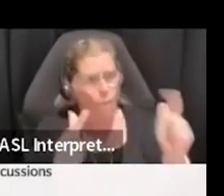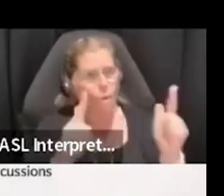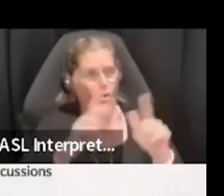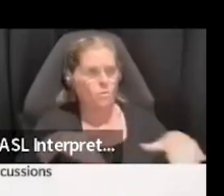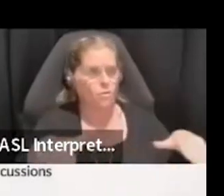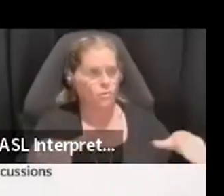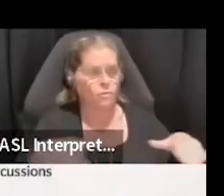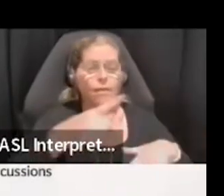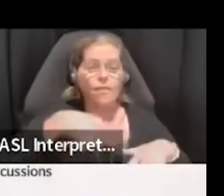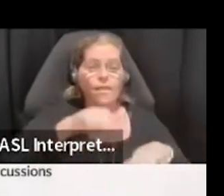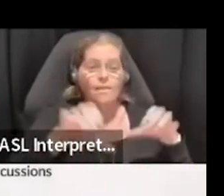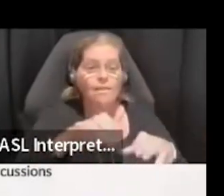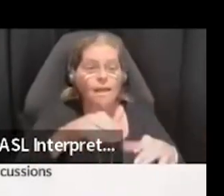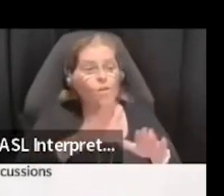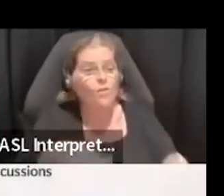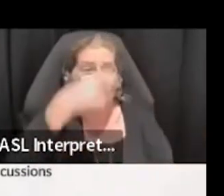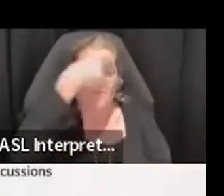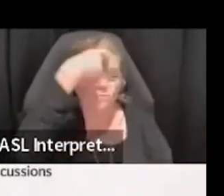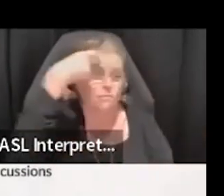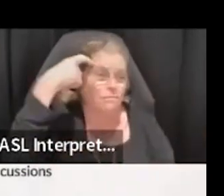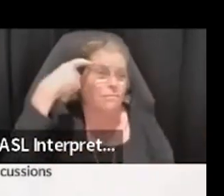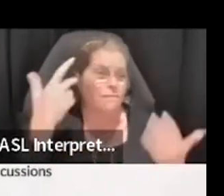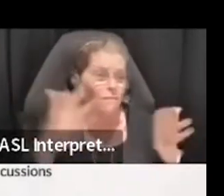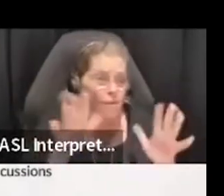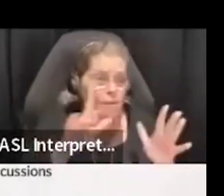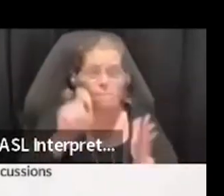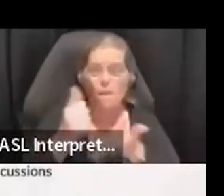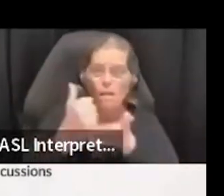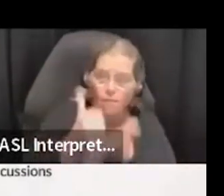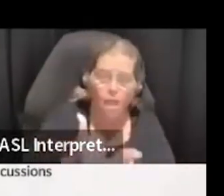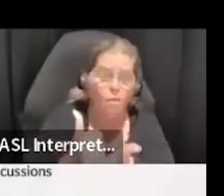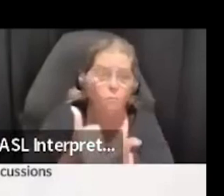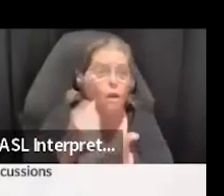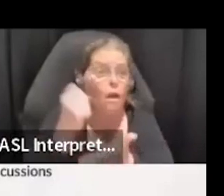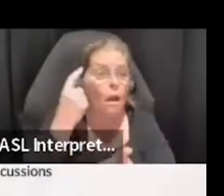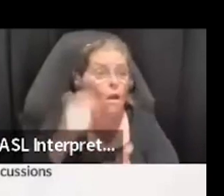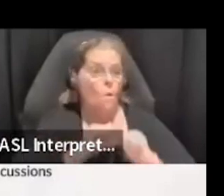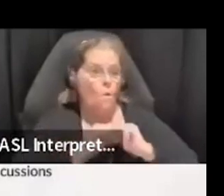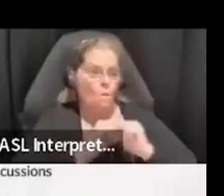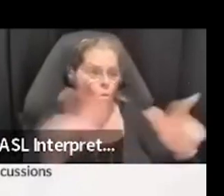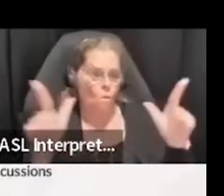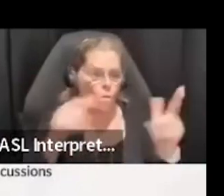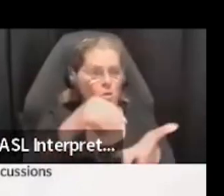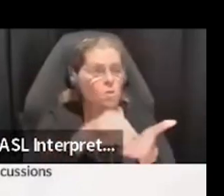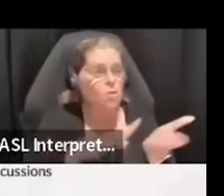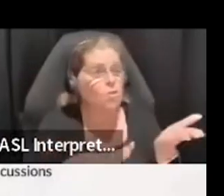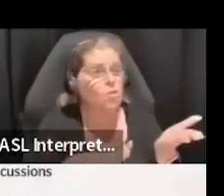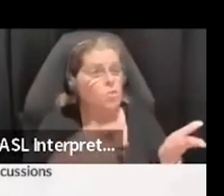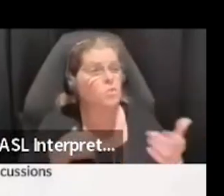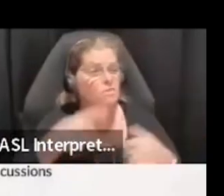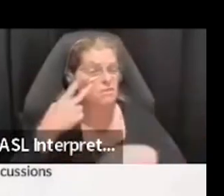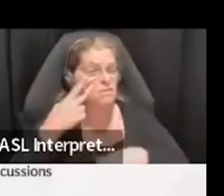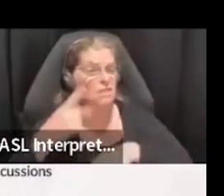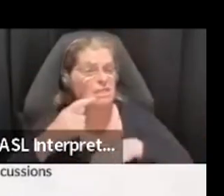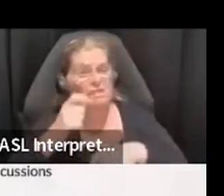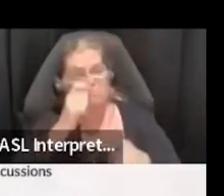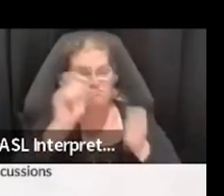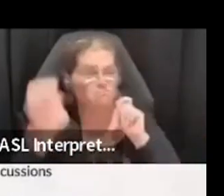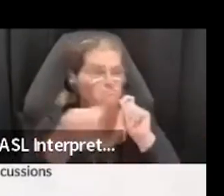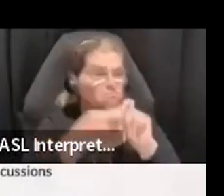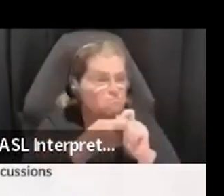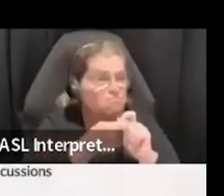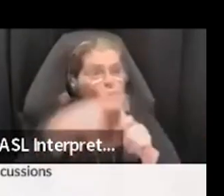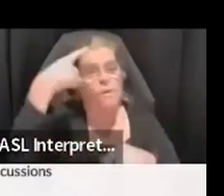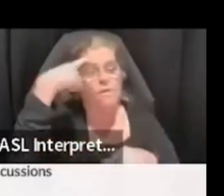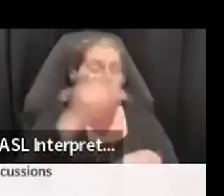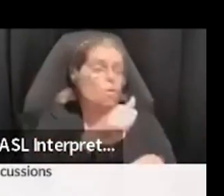by these actions, and we must find a way to help them, all of them. Parents should not face retaliation for seeking alternative schools and tutoring